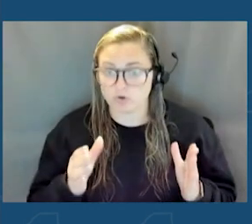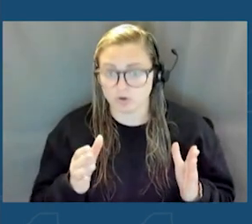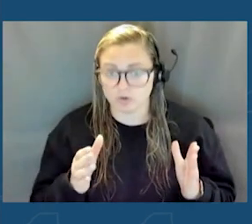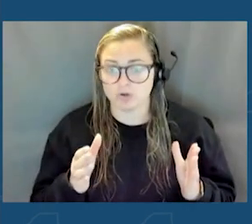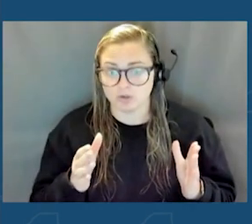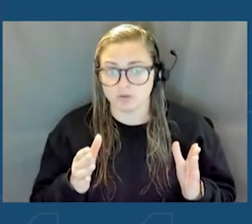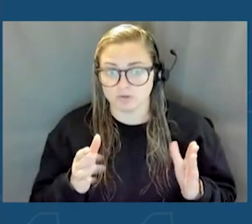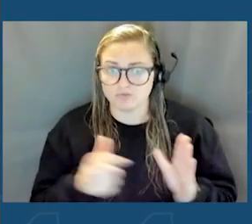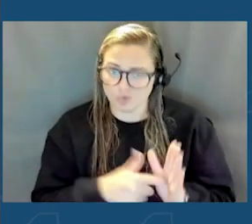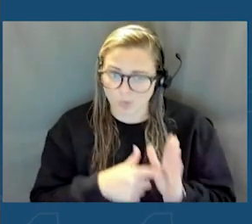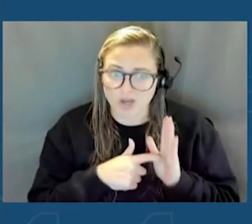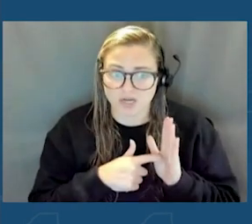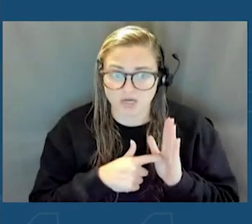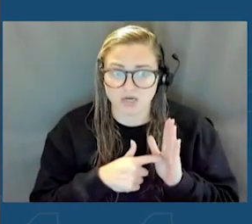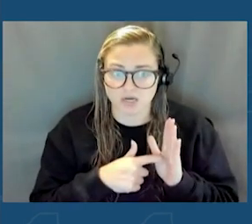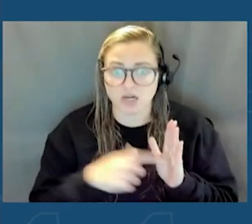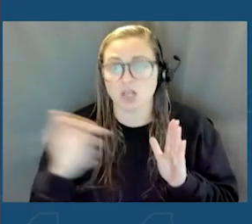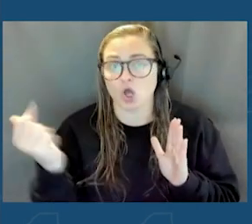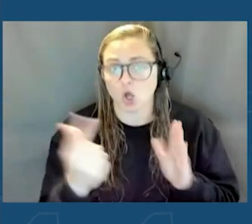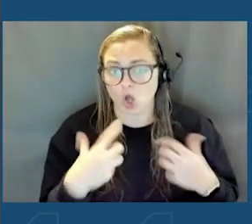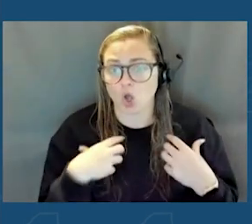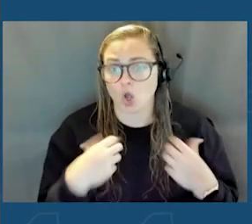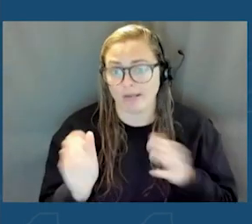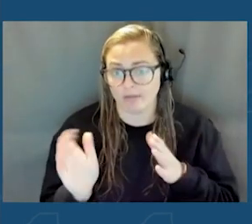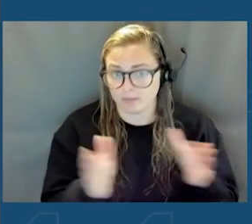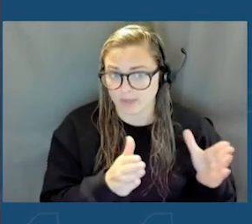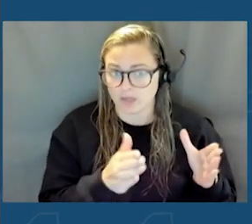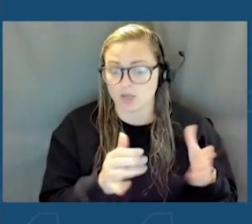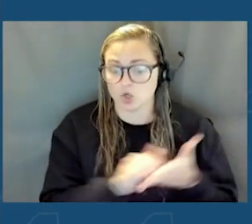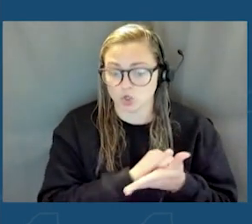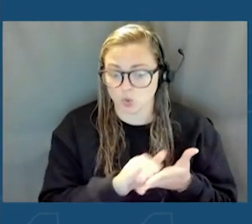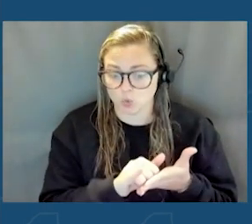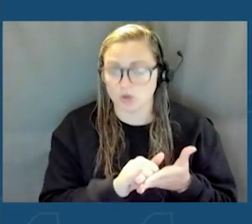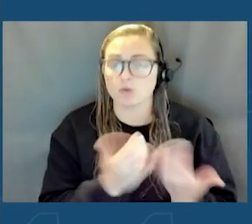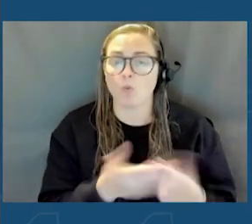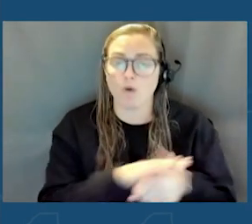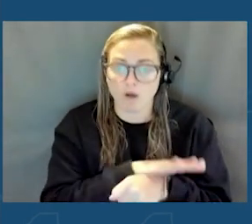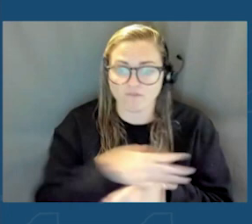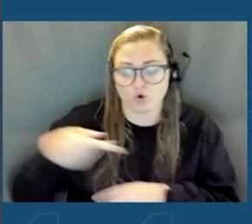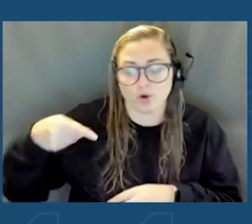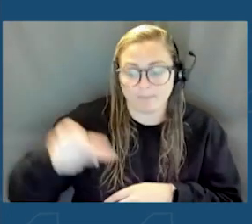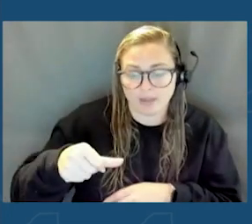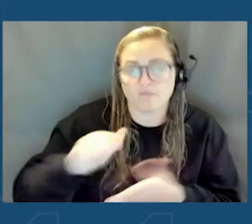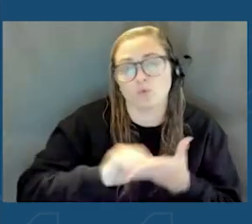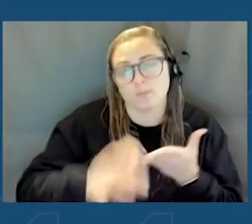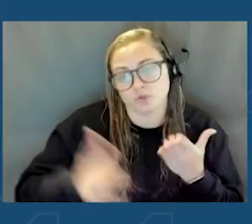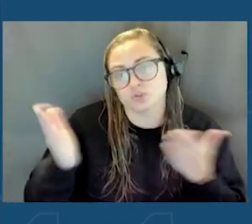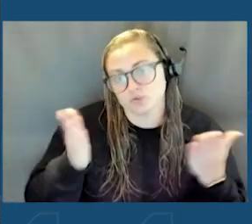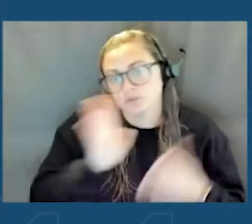requirement that all health plans in New York cover abortion services.